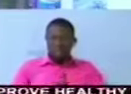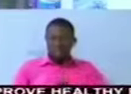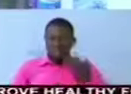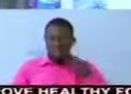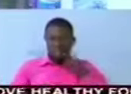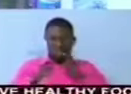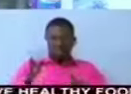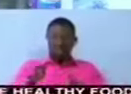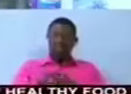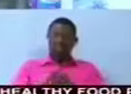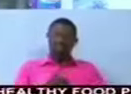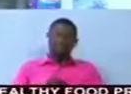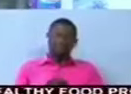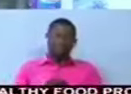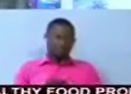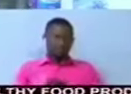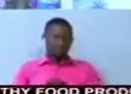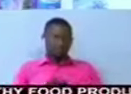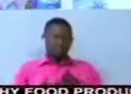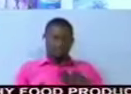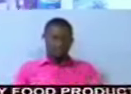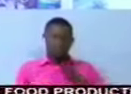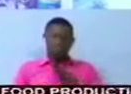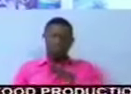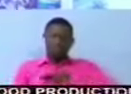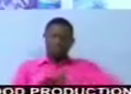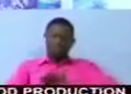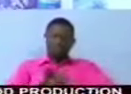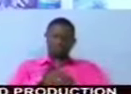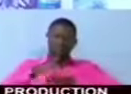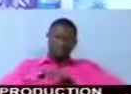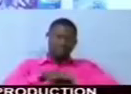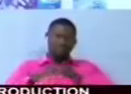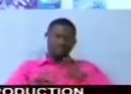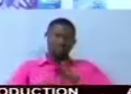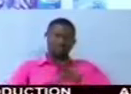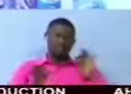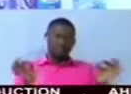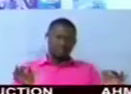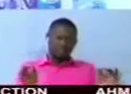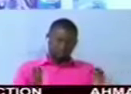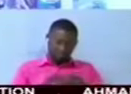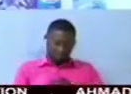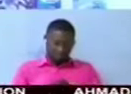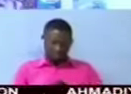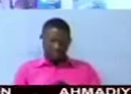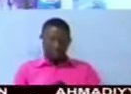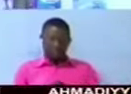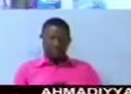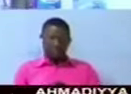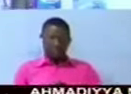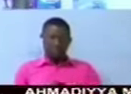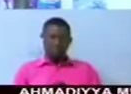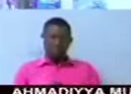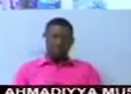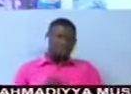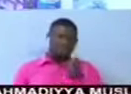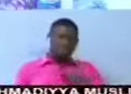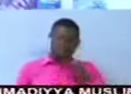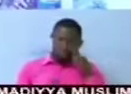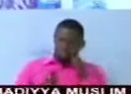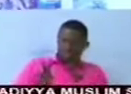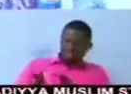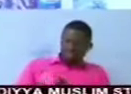di dindi handcuff yi. So they went there to lose the handcuffs. Ñi di seet gañu gañom.